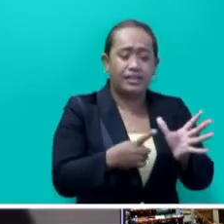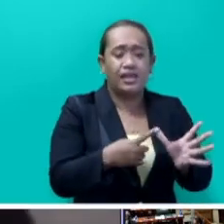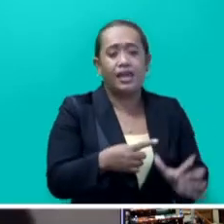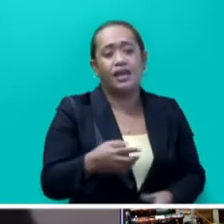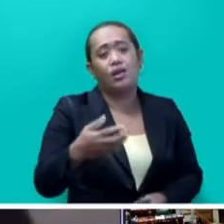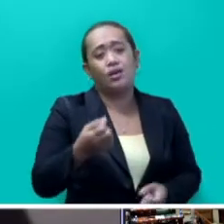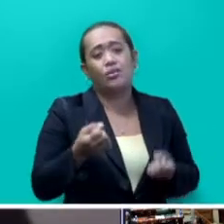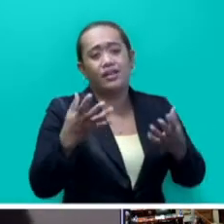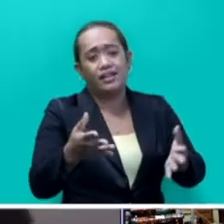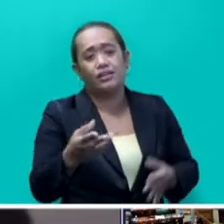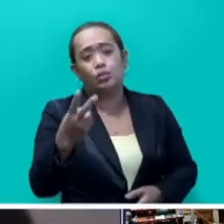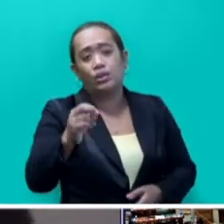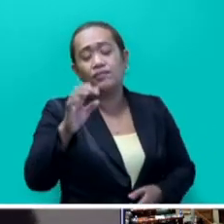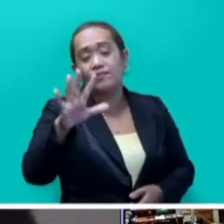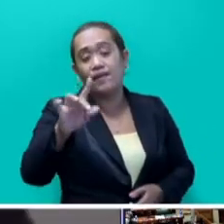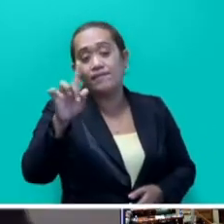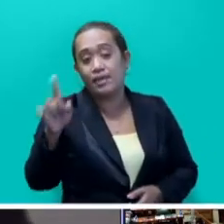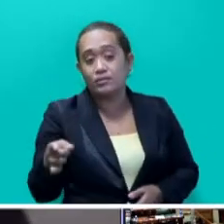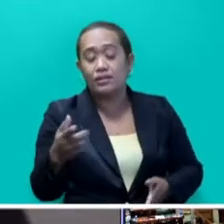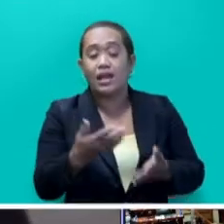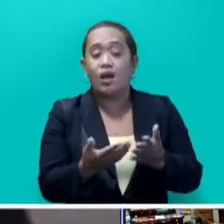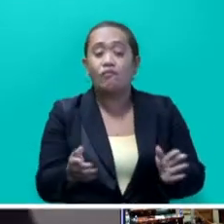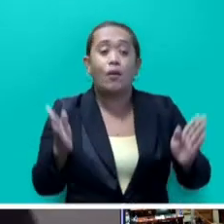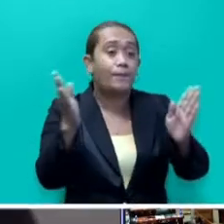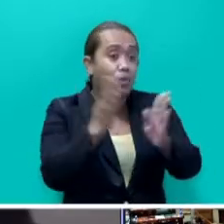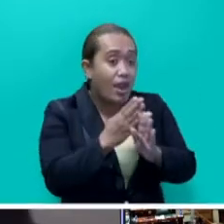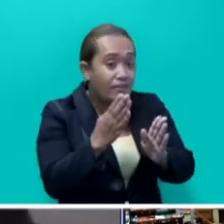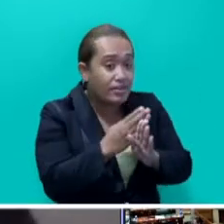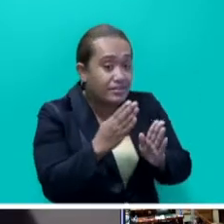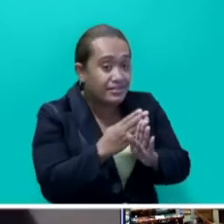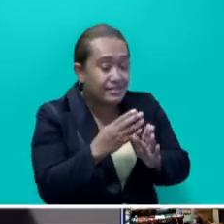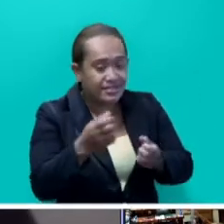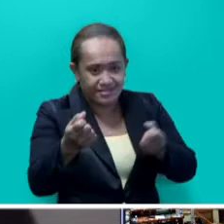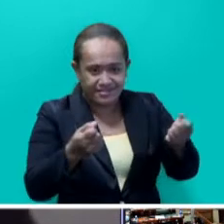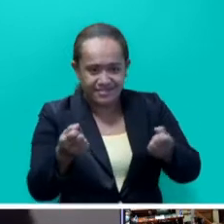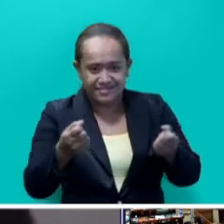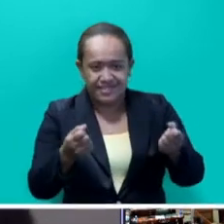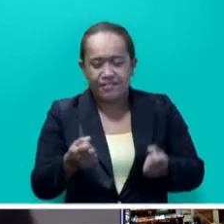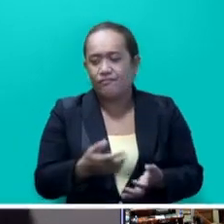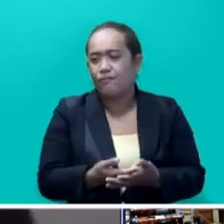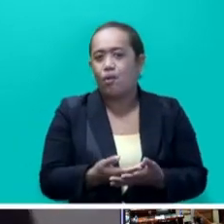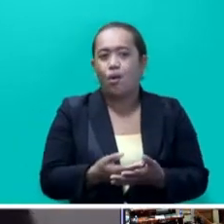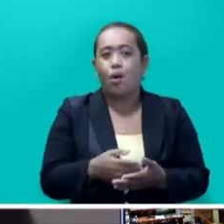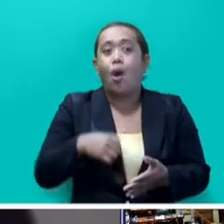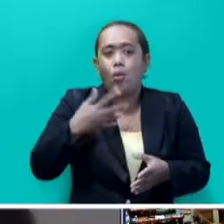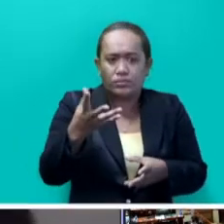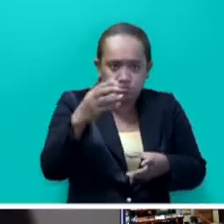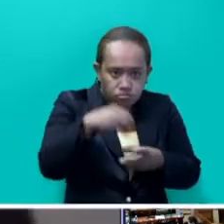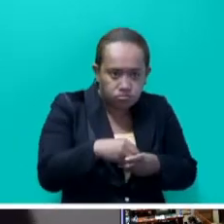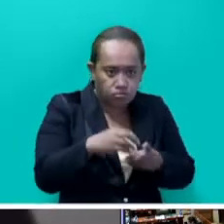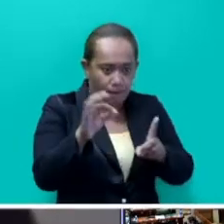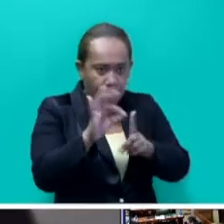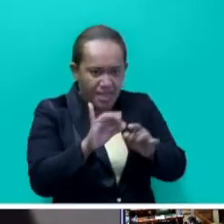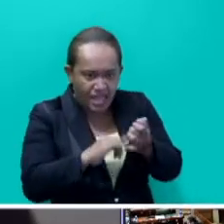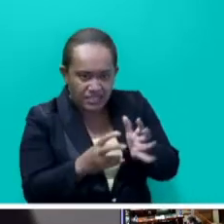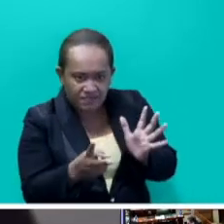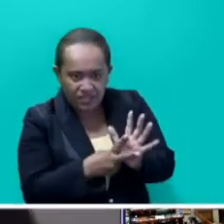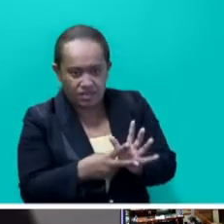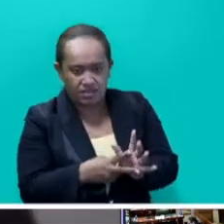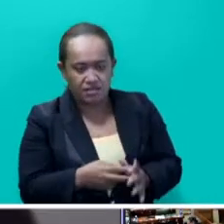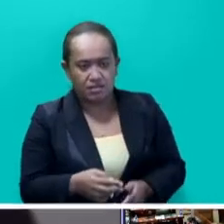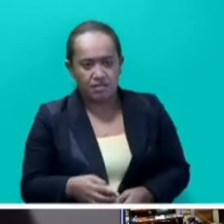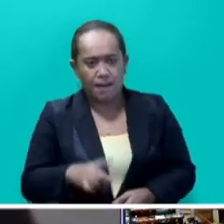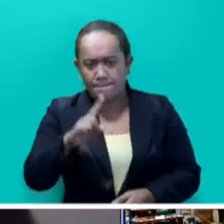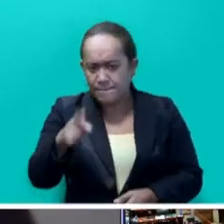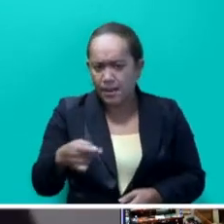25,494 tins to private vehicle operators for illegally operating as PSV. The general public actually suffers in